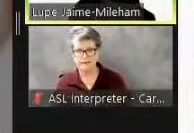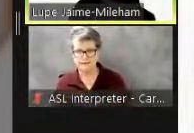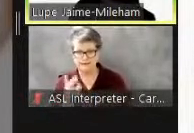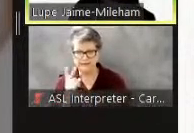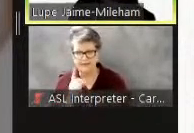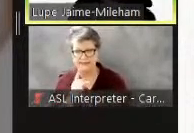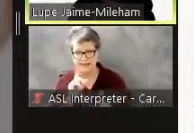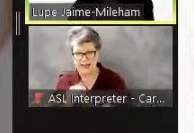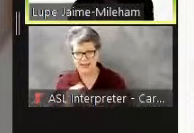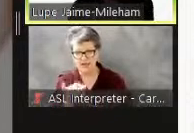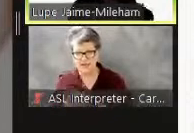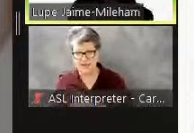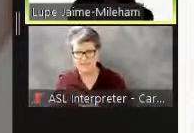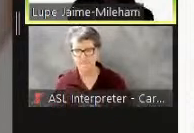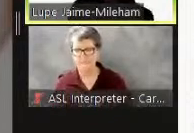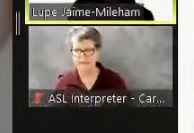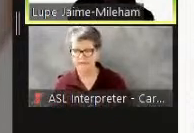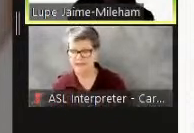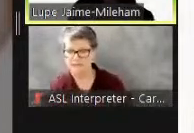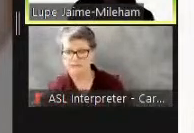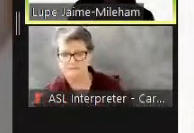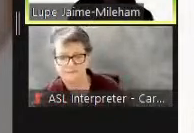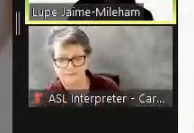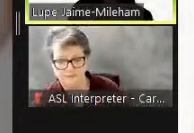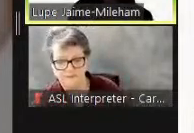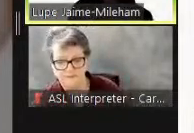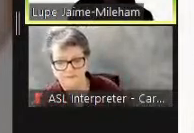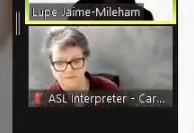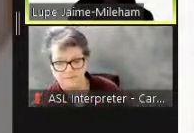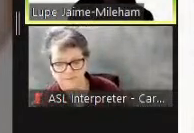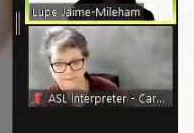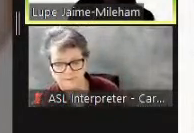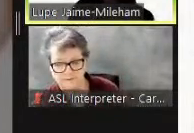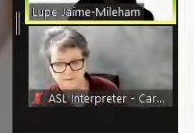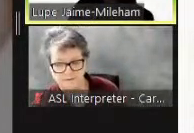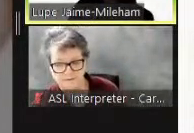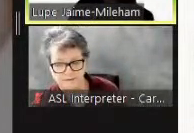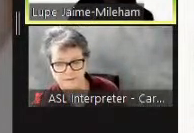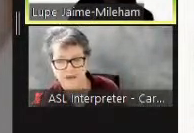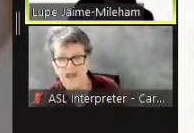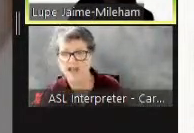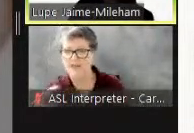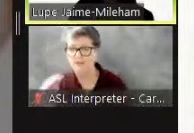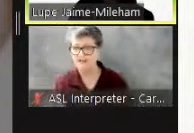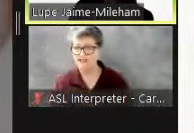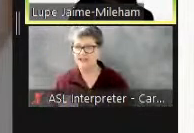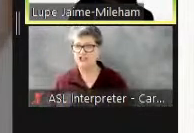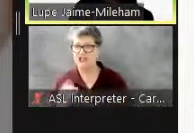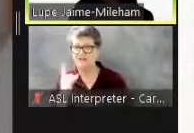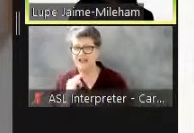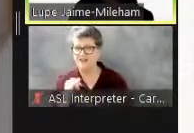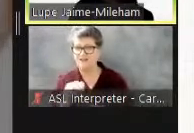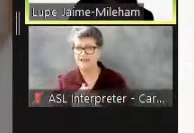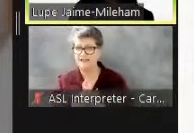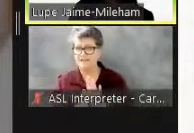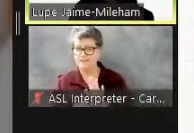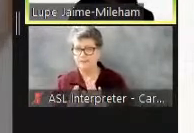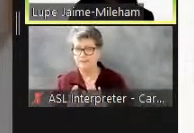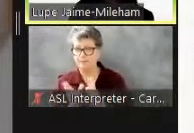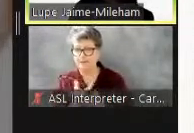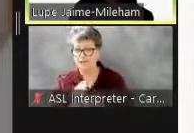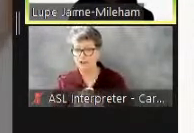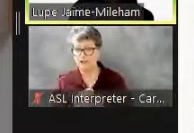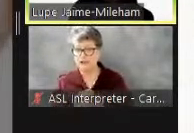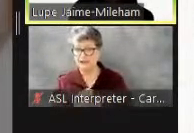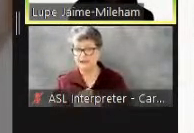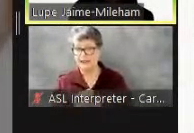answered that. So one of the questions that was asked about the percentage of California's budget in